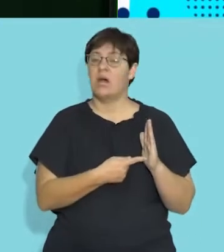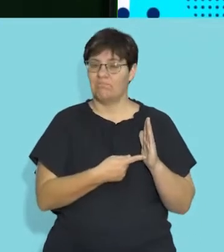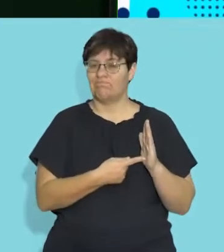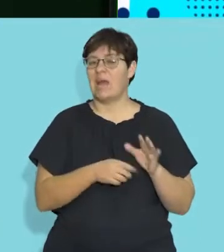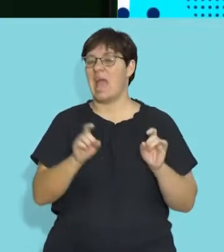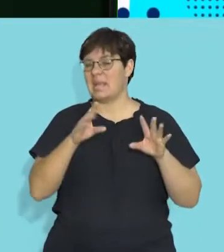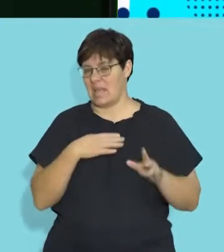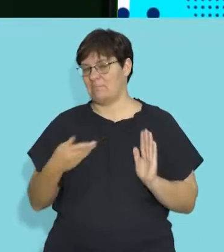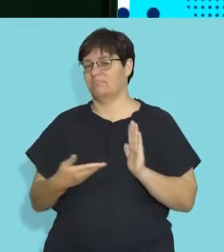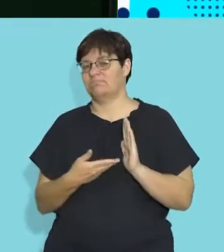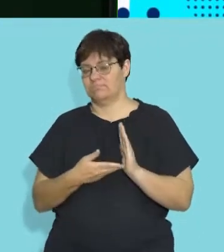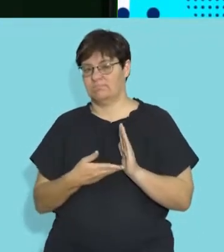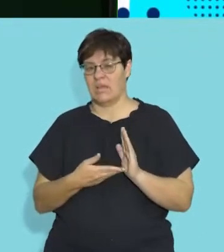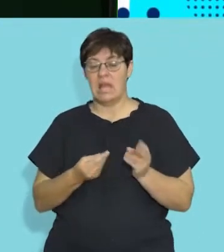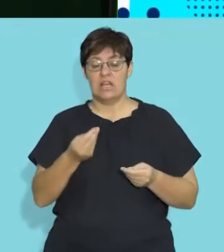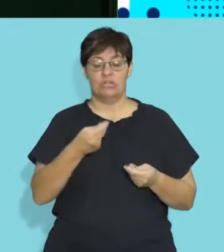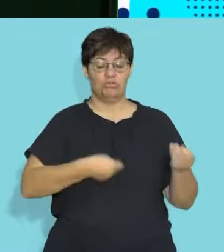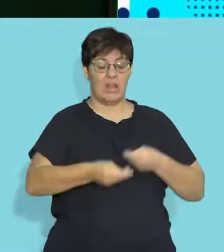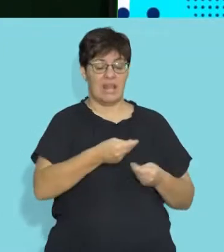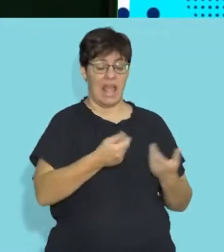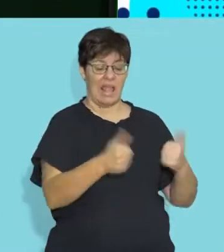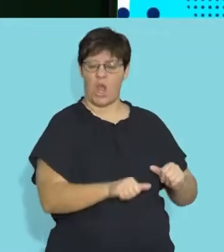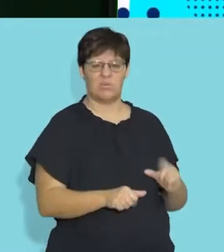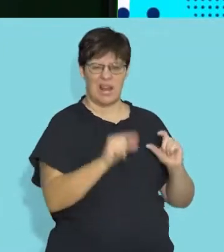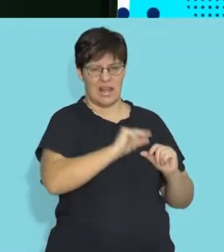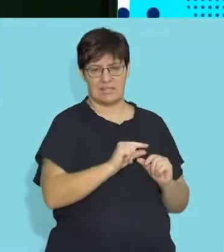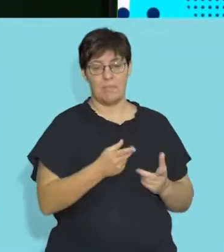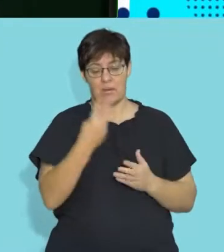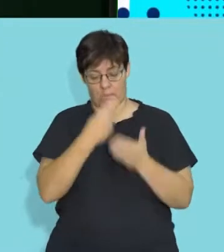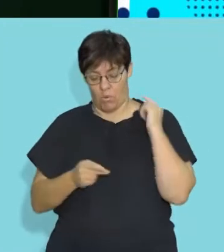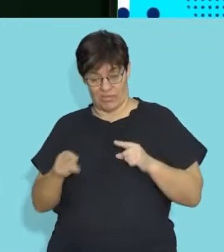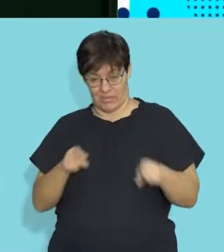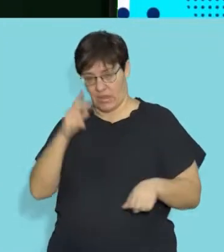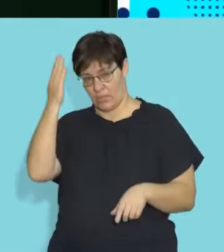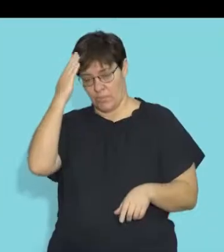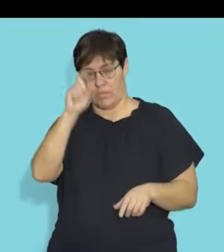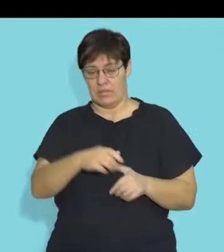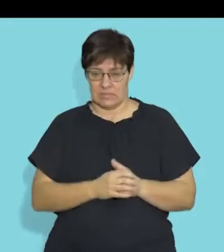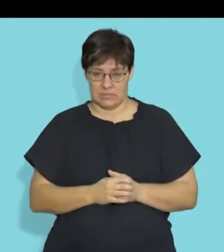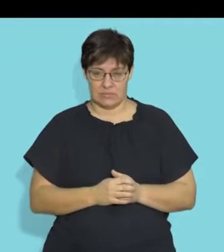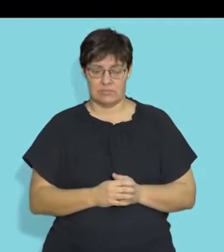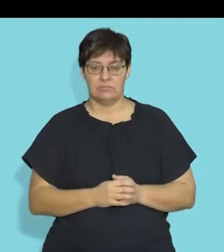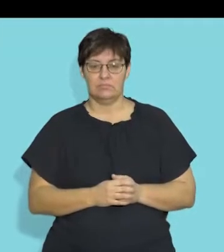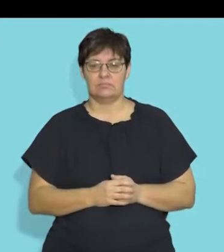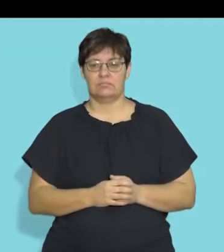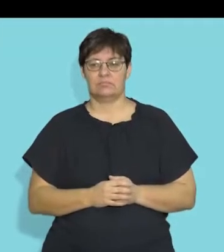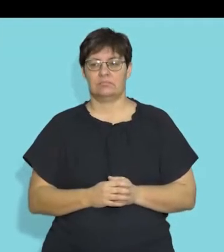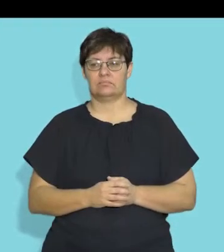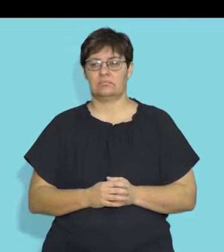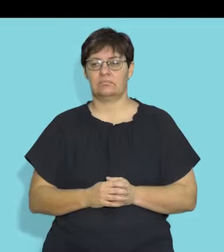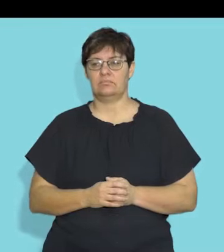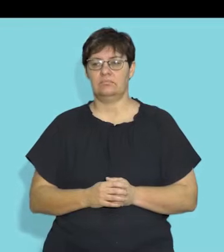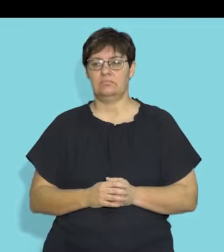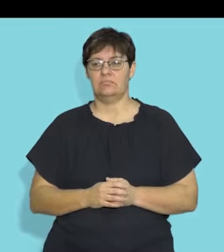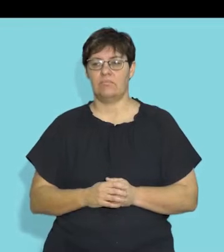more often in the exams than the trading account. So, but make sure you know both of them. What we're going to be doing is we're going to use